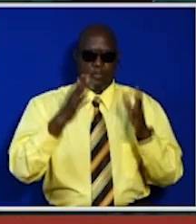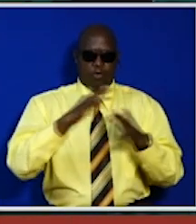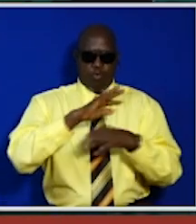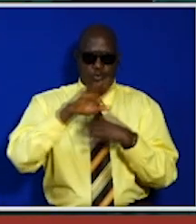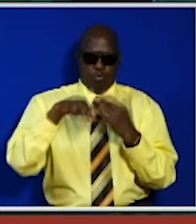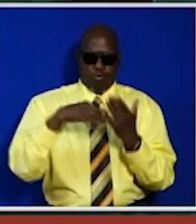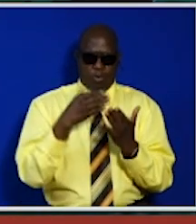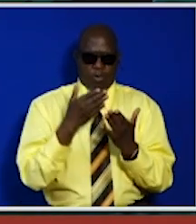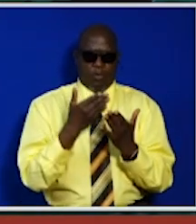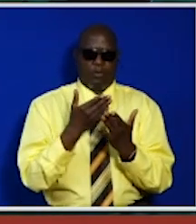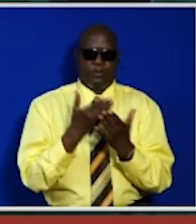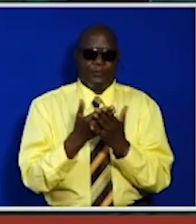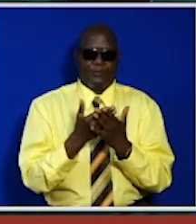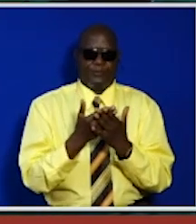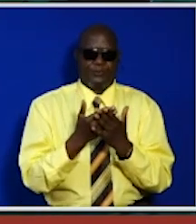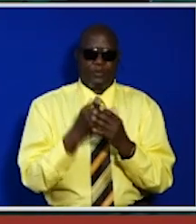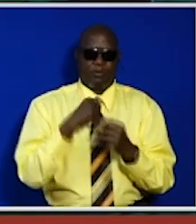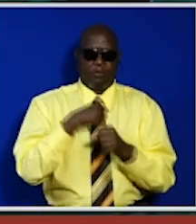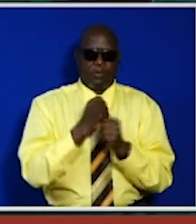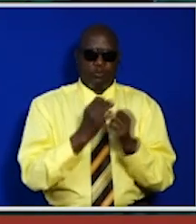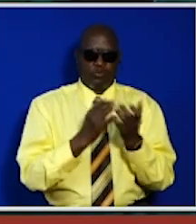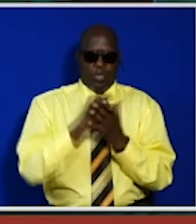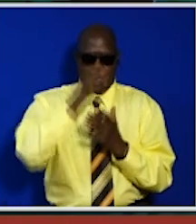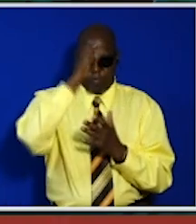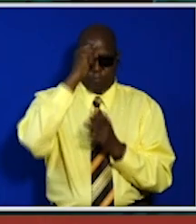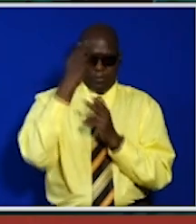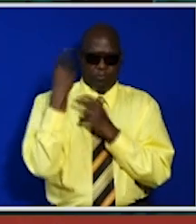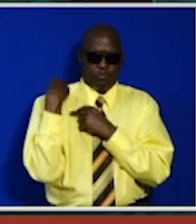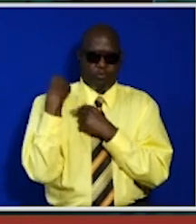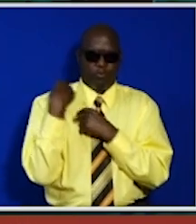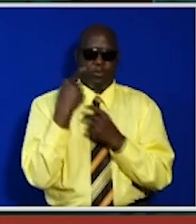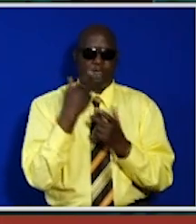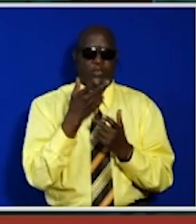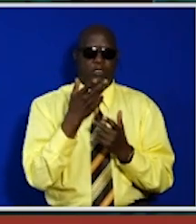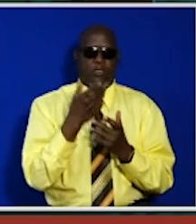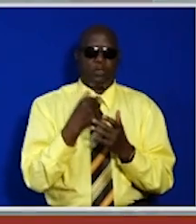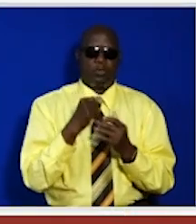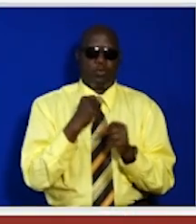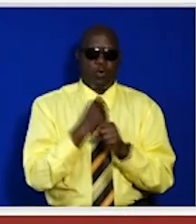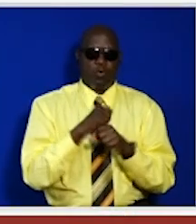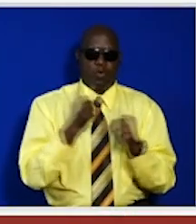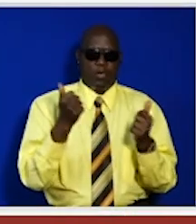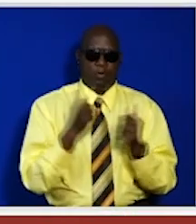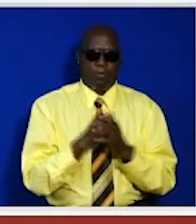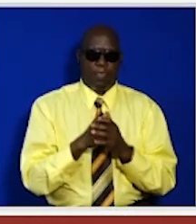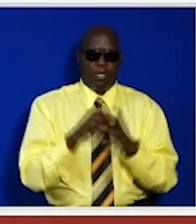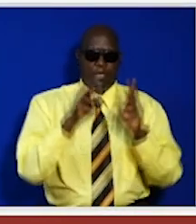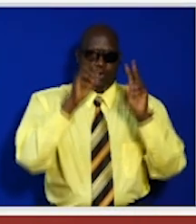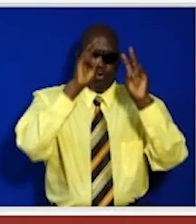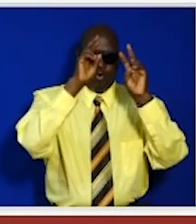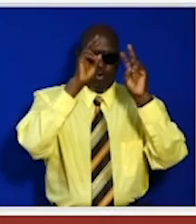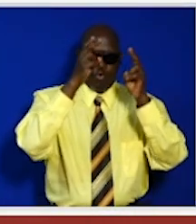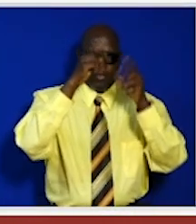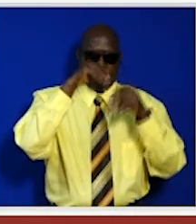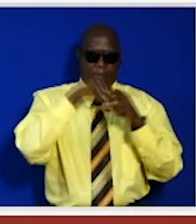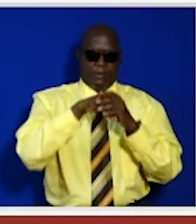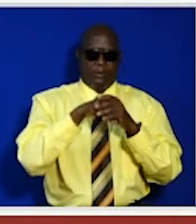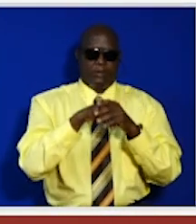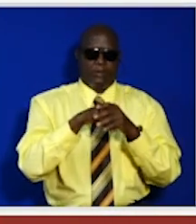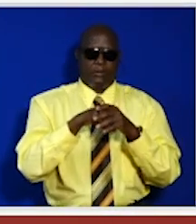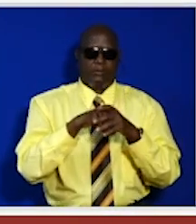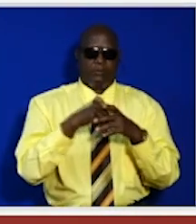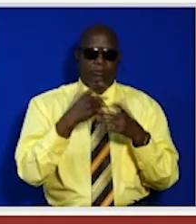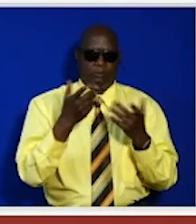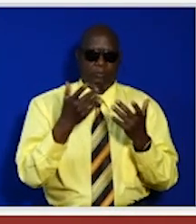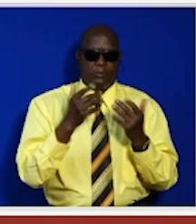ili kuhakikisha serikali inatekeleza wajibu wake kwa ustawi wa Wakenya. In the context of a very vibrant democracy